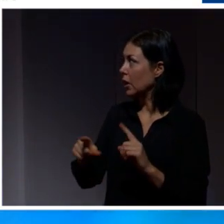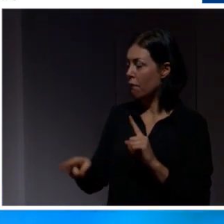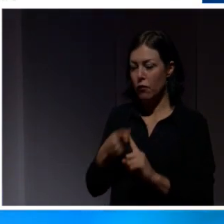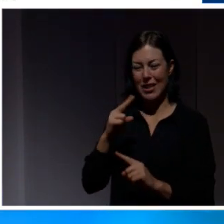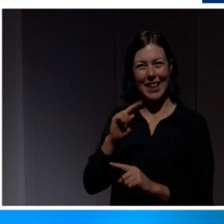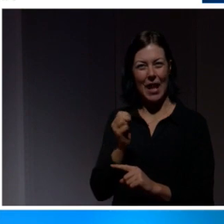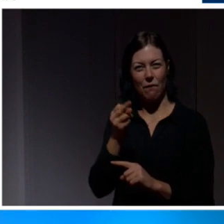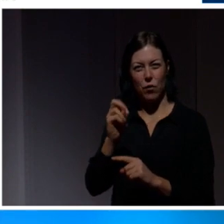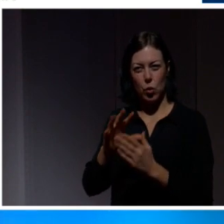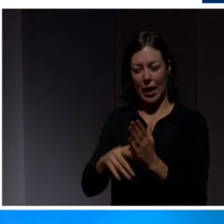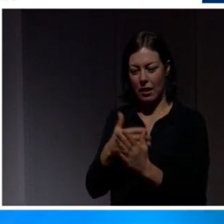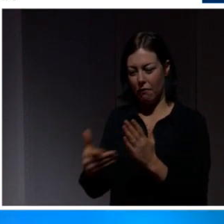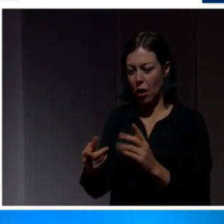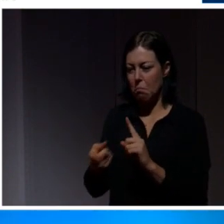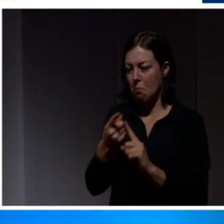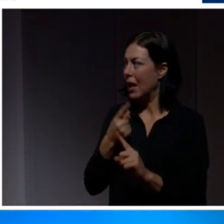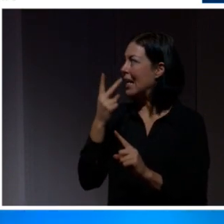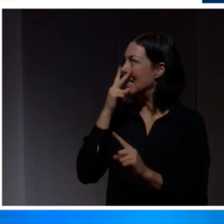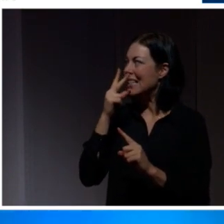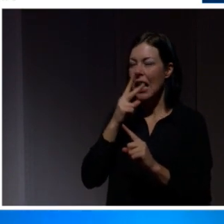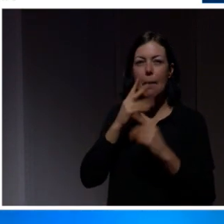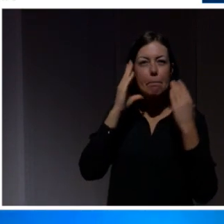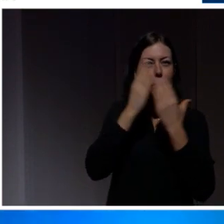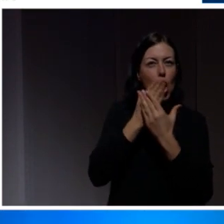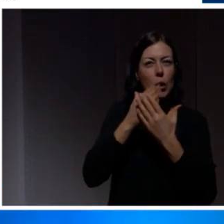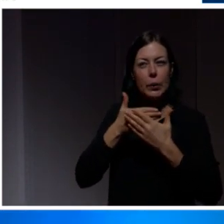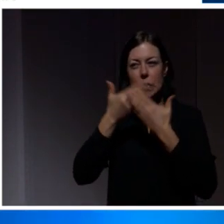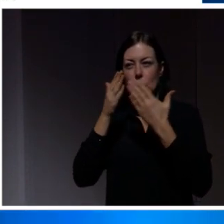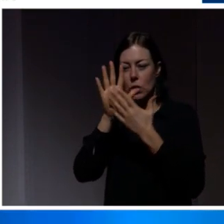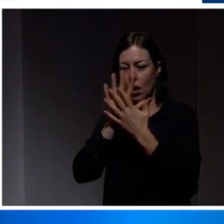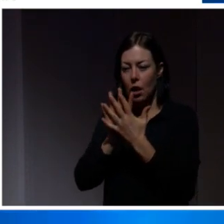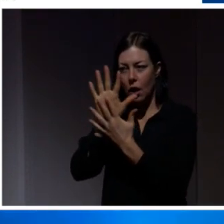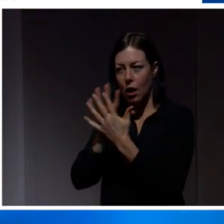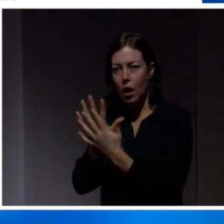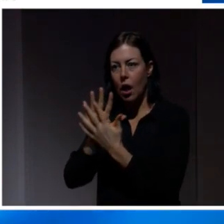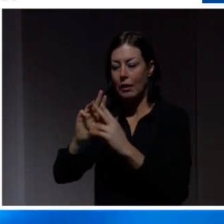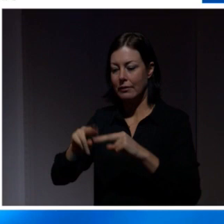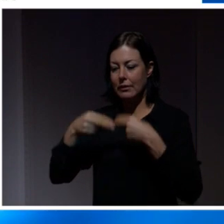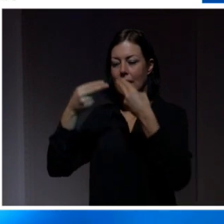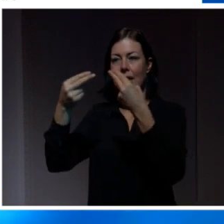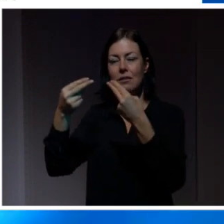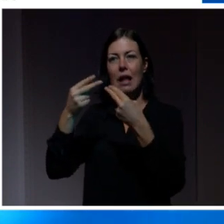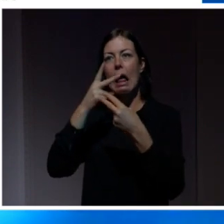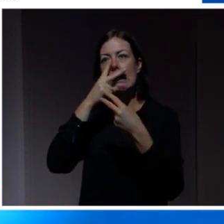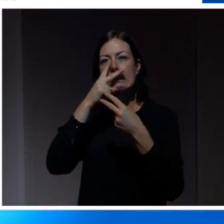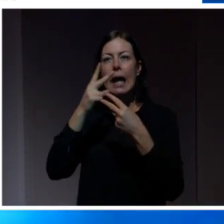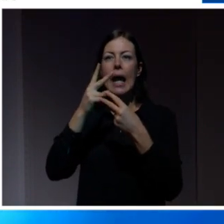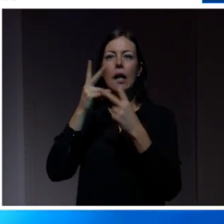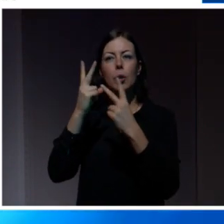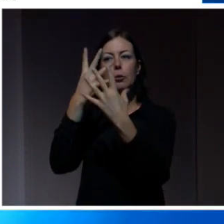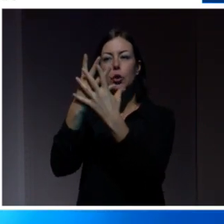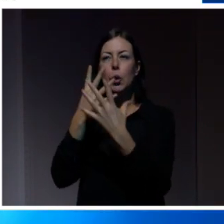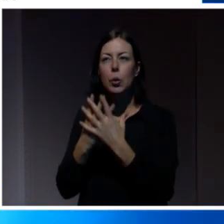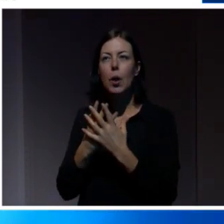starts to see dark edges, light edges. Then the neural network starts to see structure. It starts to see, oh yes, eyes tend